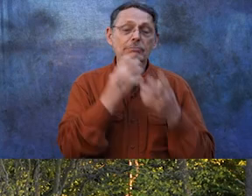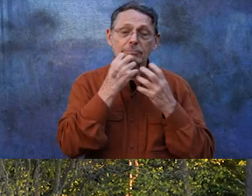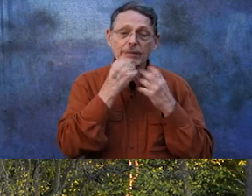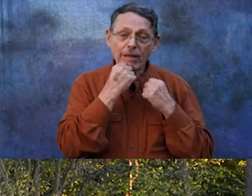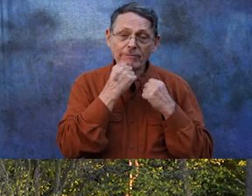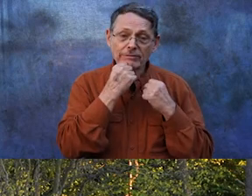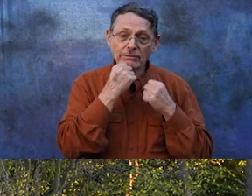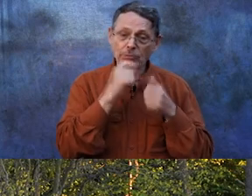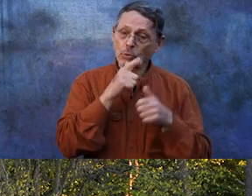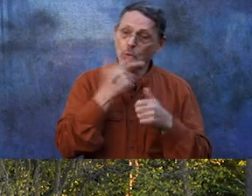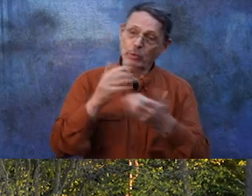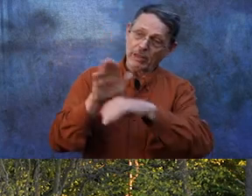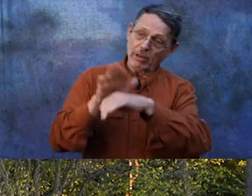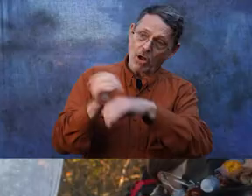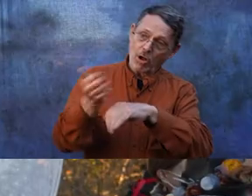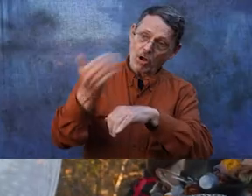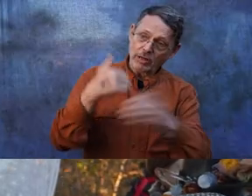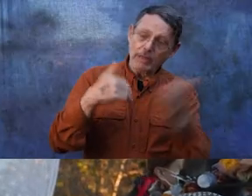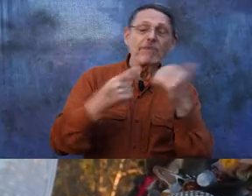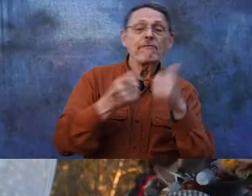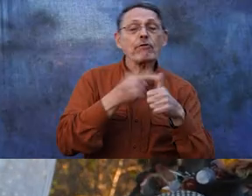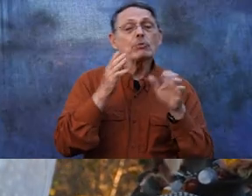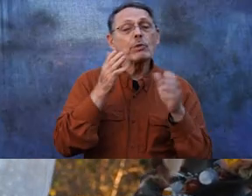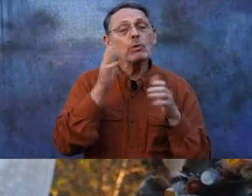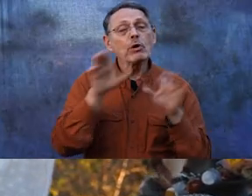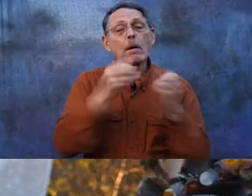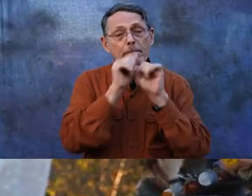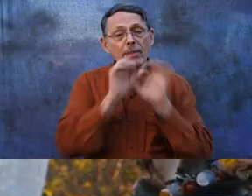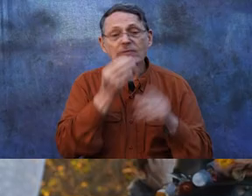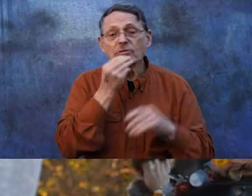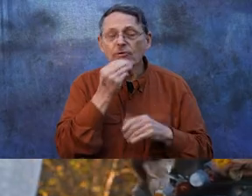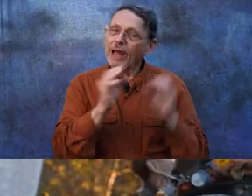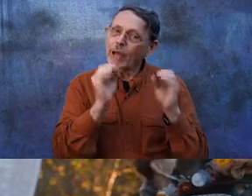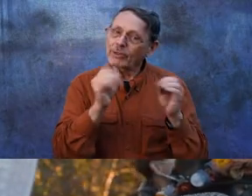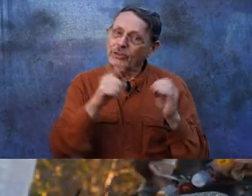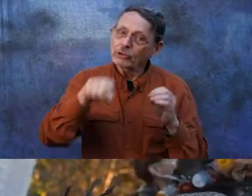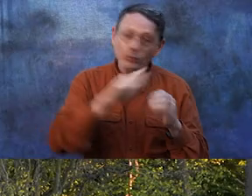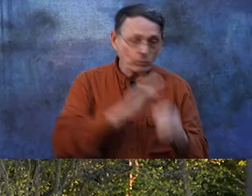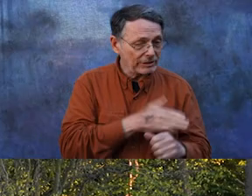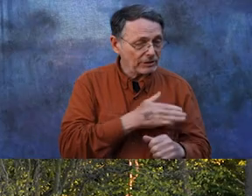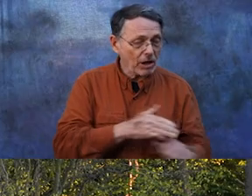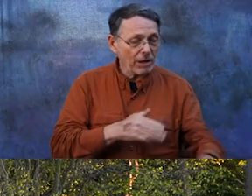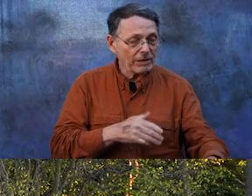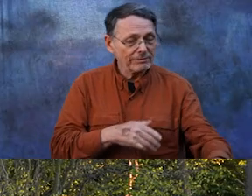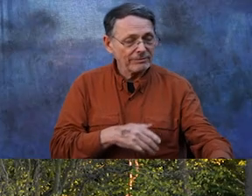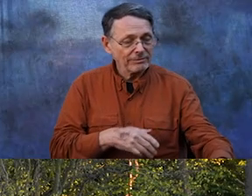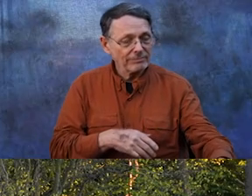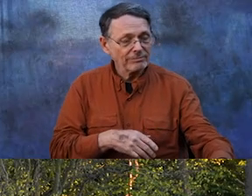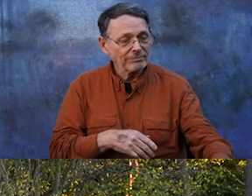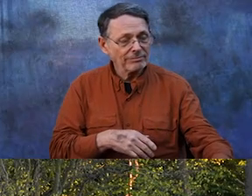beloveds that we called in. But first we're going to do a food blessing. So I'm going to teach you a song,